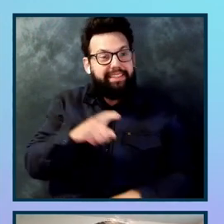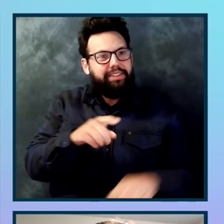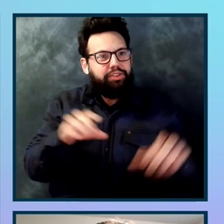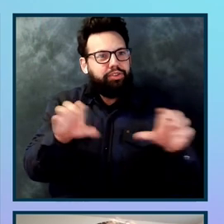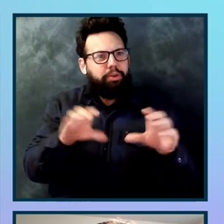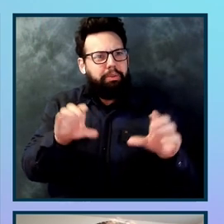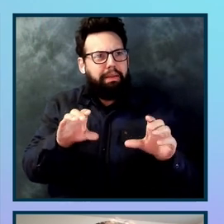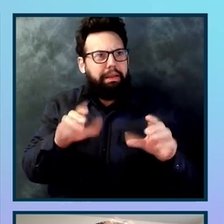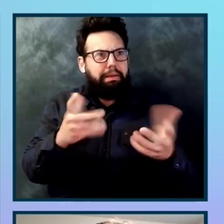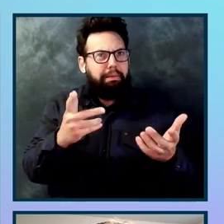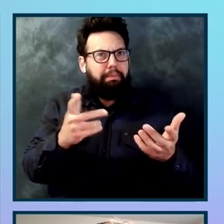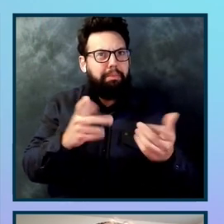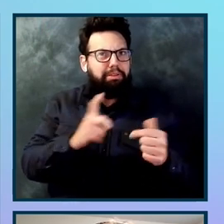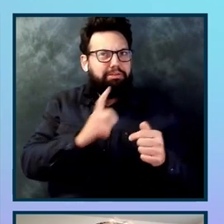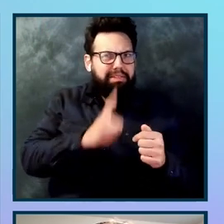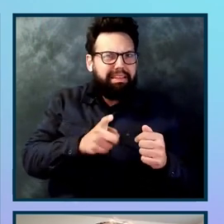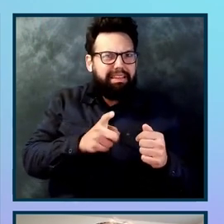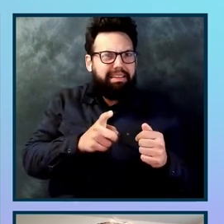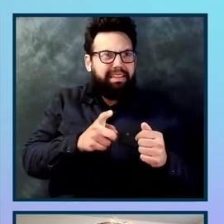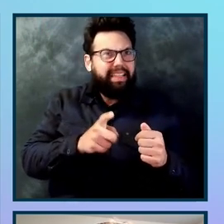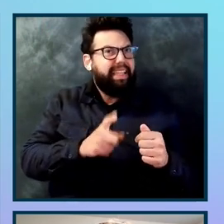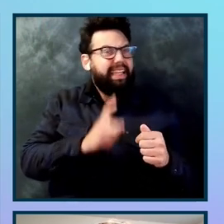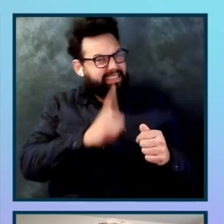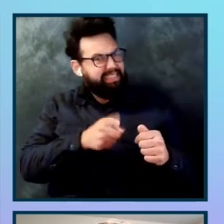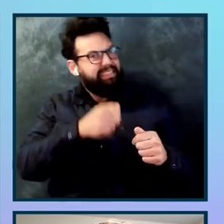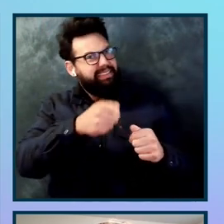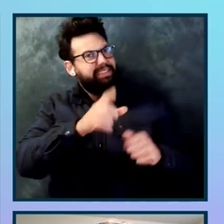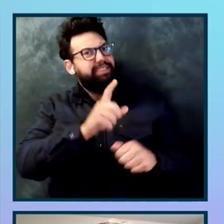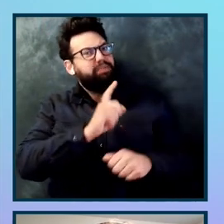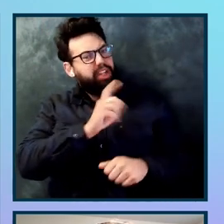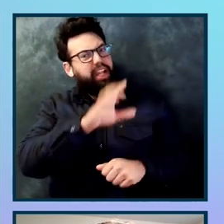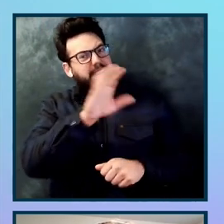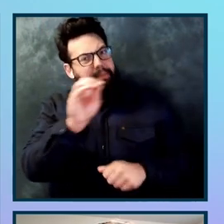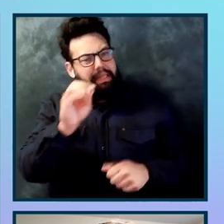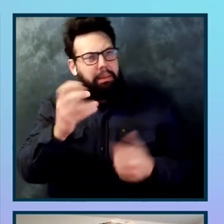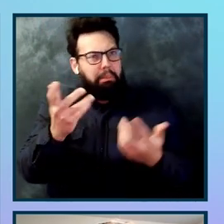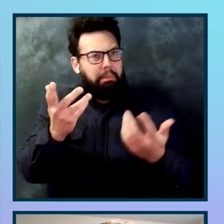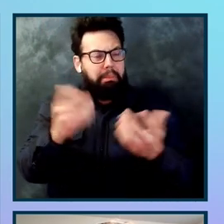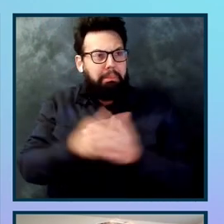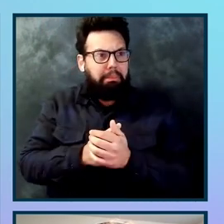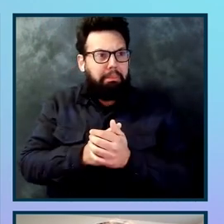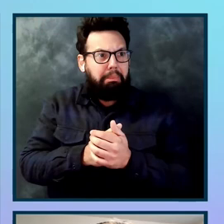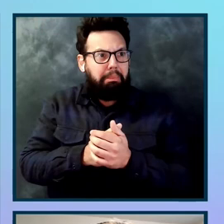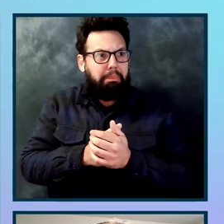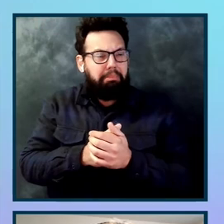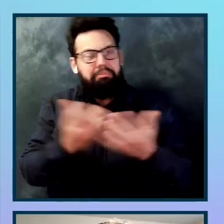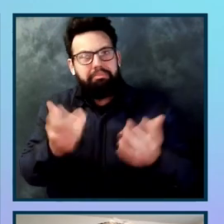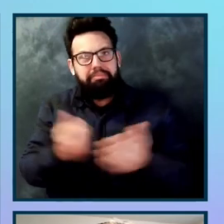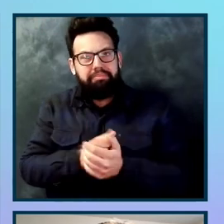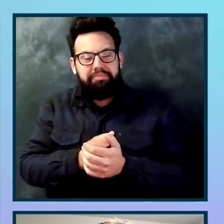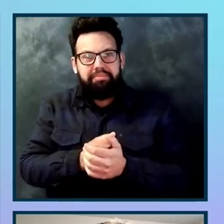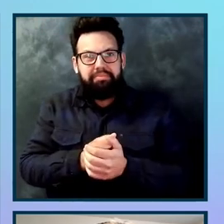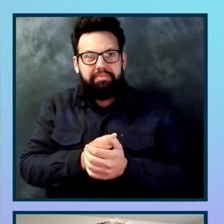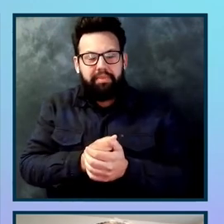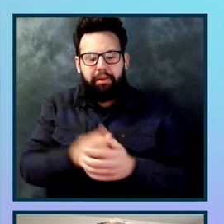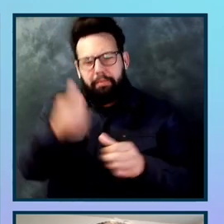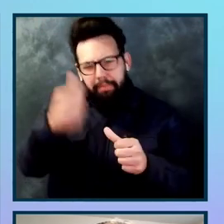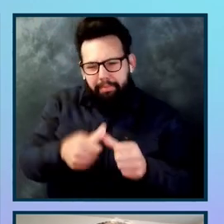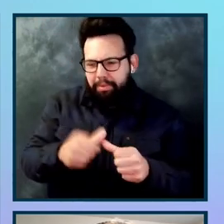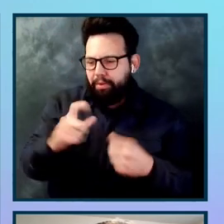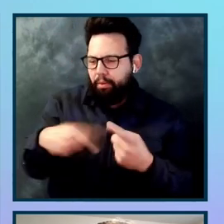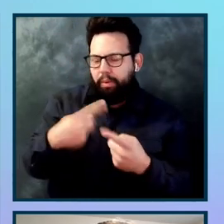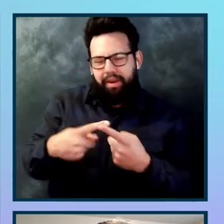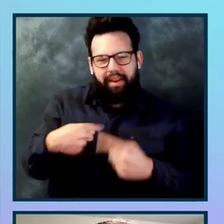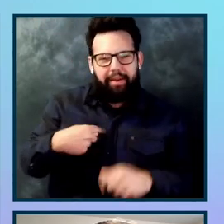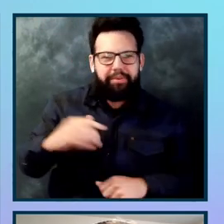little coincidental, but here's what I do know. When I was a child, I was asked one time to clean my